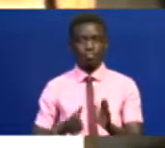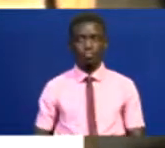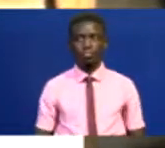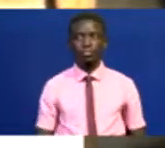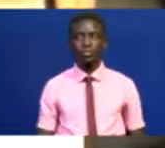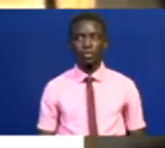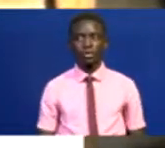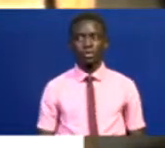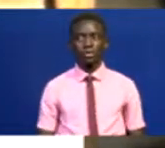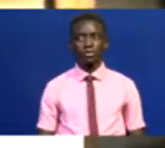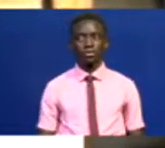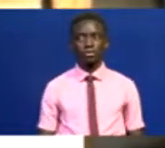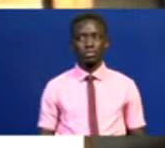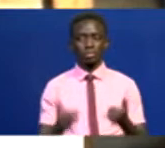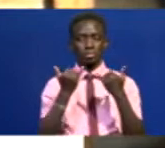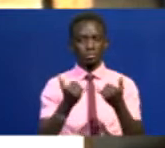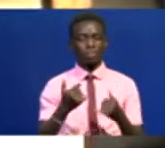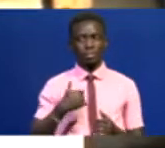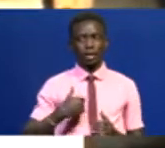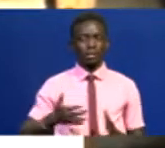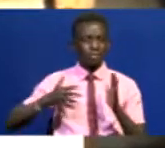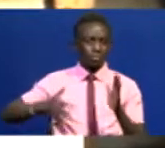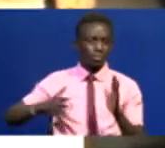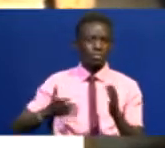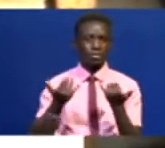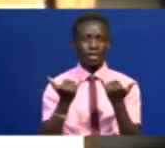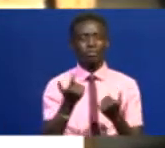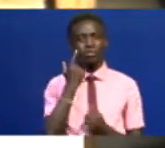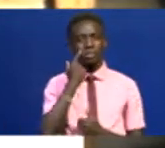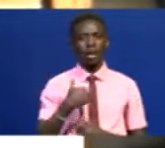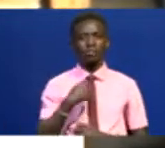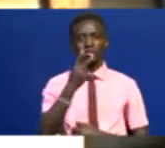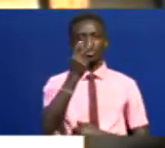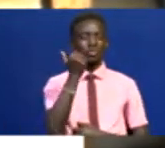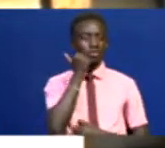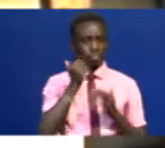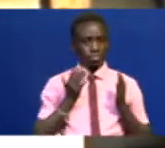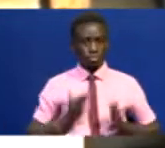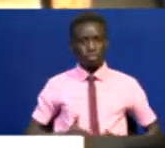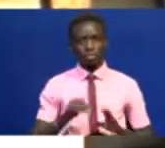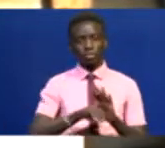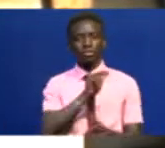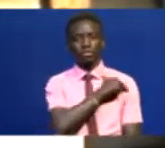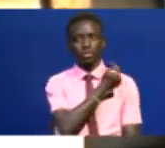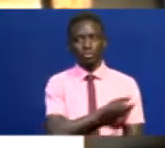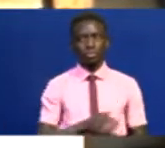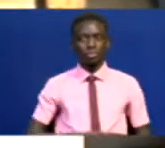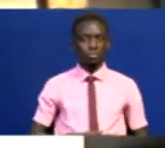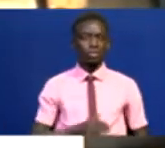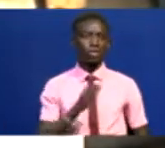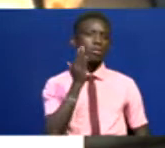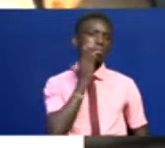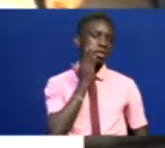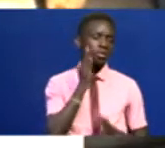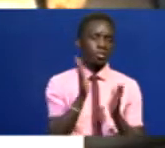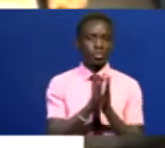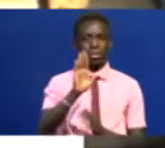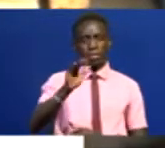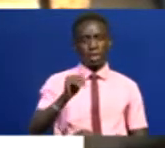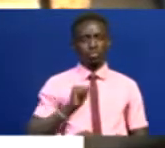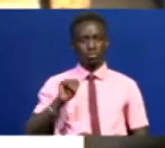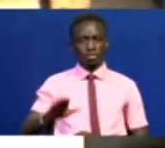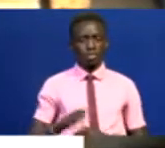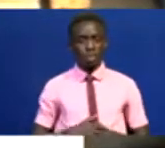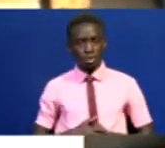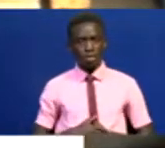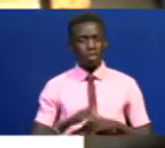Saa hii nimetoka kukimbia kutoka hapa hapa. Nina wagonjwa wawili hospitalini. Ambao ni mama na mtoto wake tena. Hatujui kama